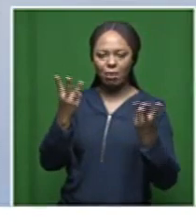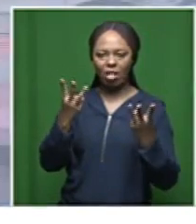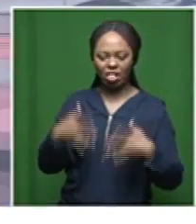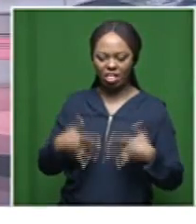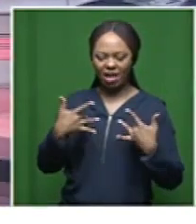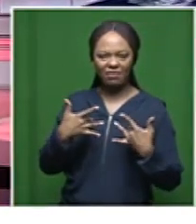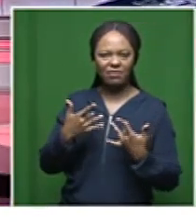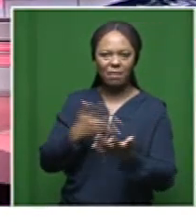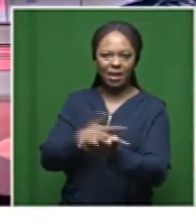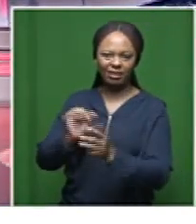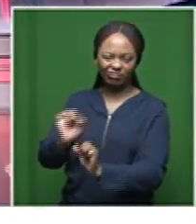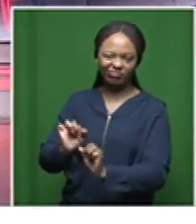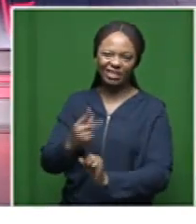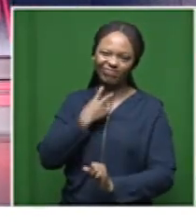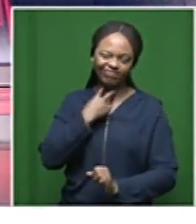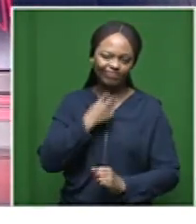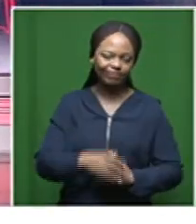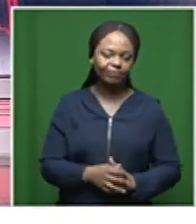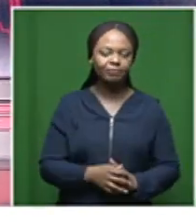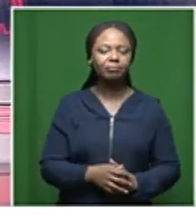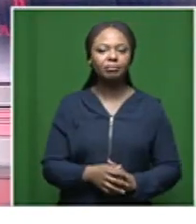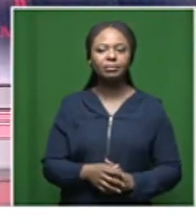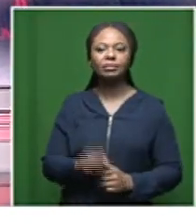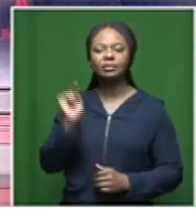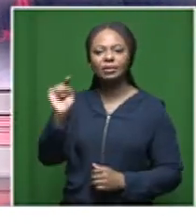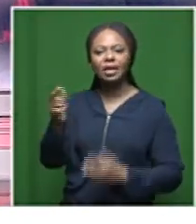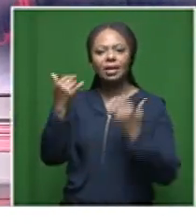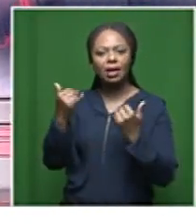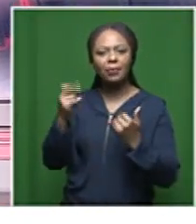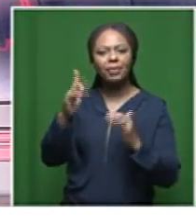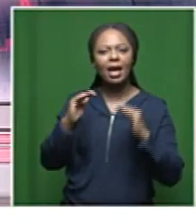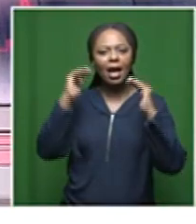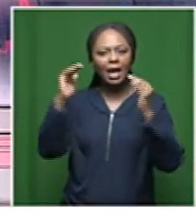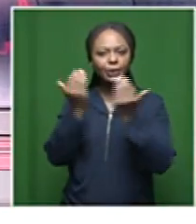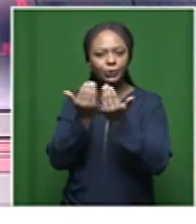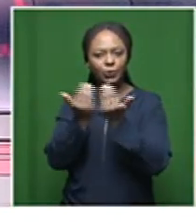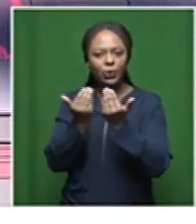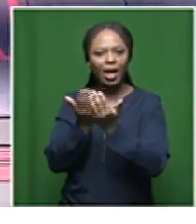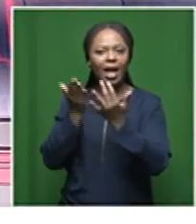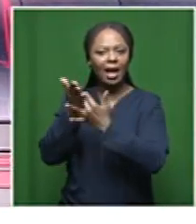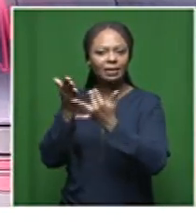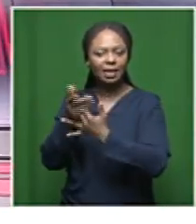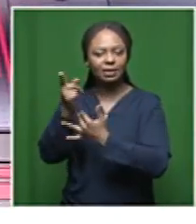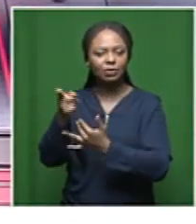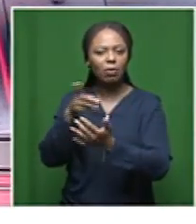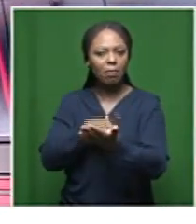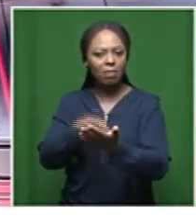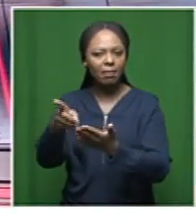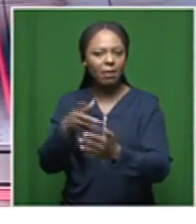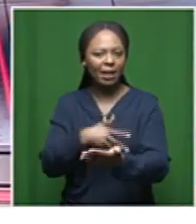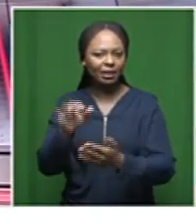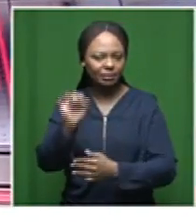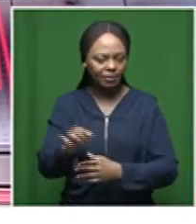addressed the issue of scholars. These are kids that go to high school that you've previously had access to in terms of getting them to donate blood. So for